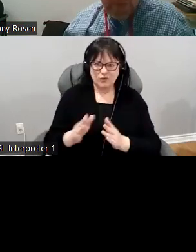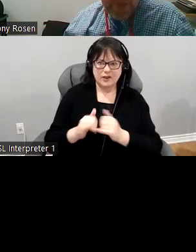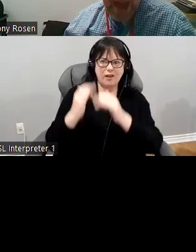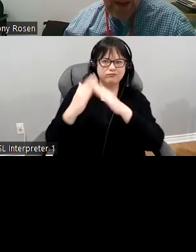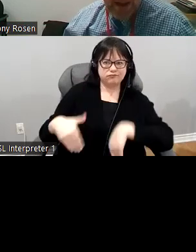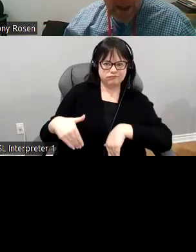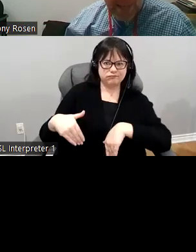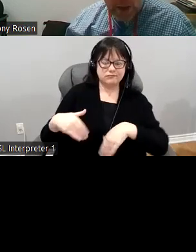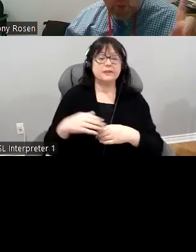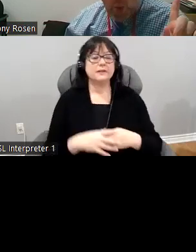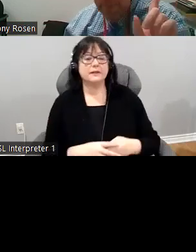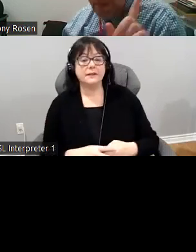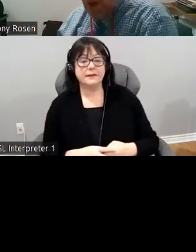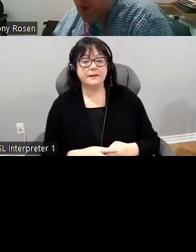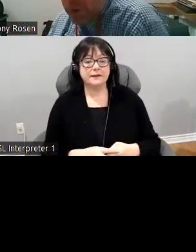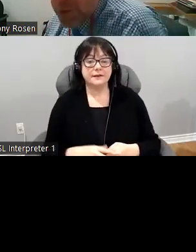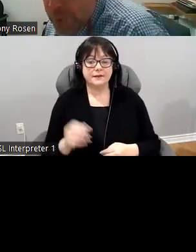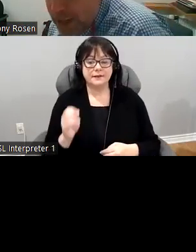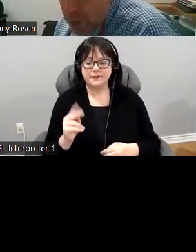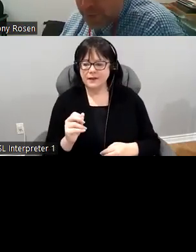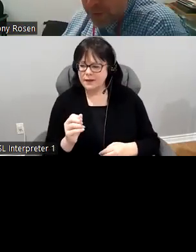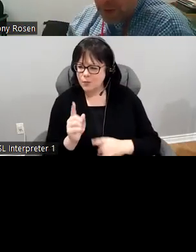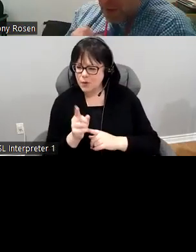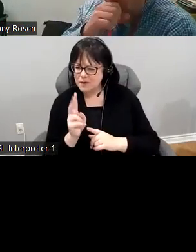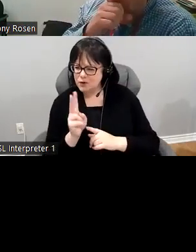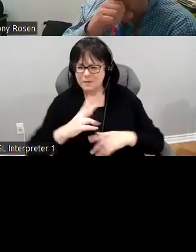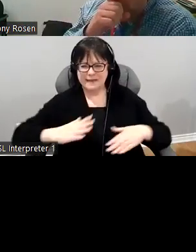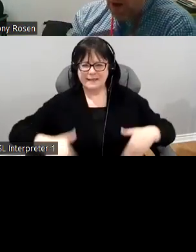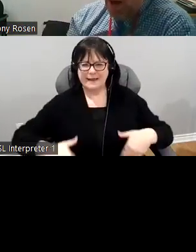And so with that, I think 1 minute over, or 2 minutes over.